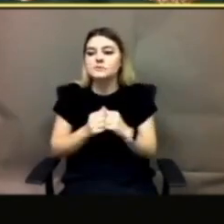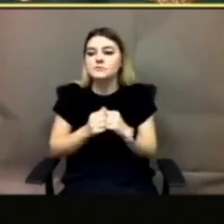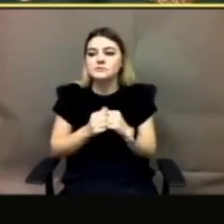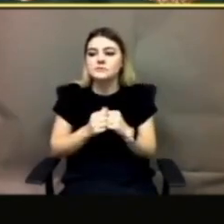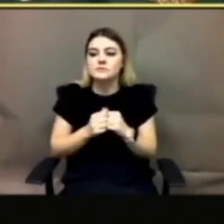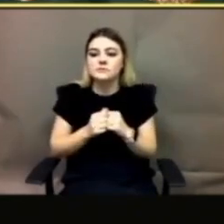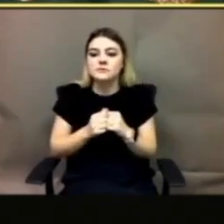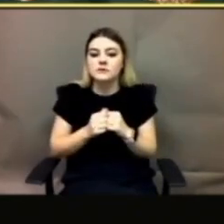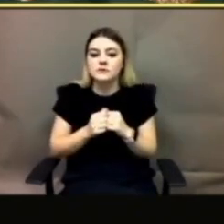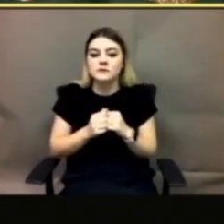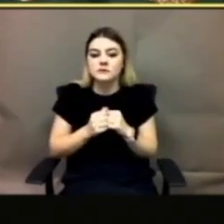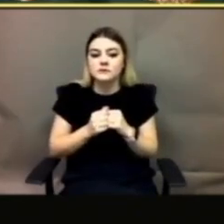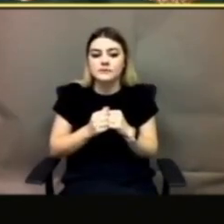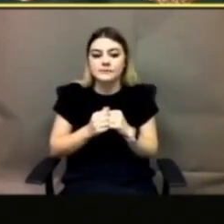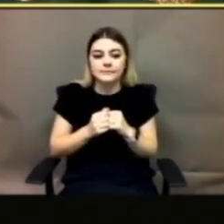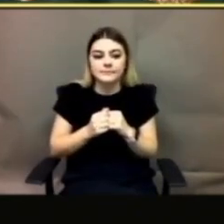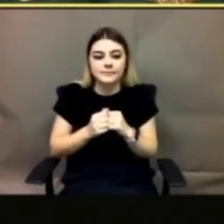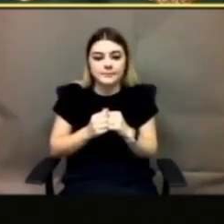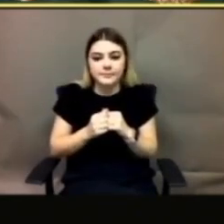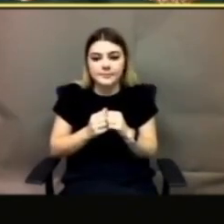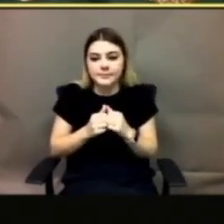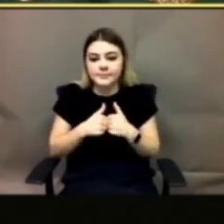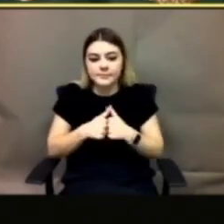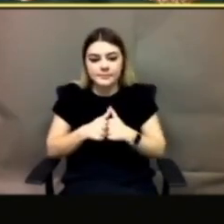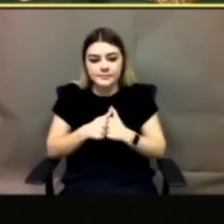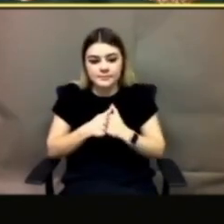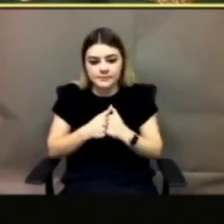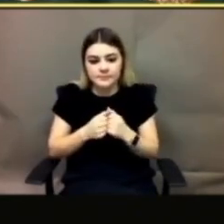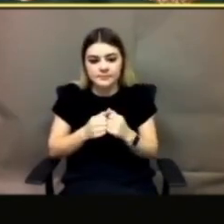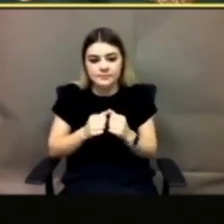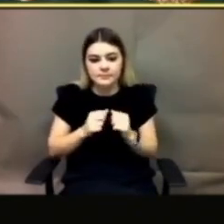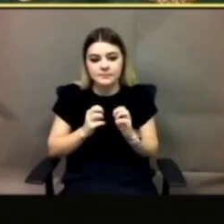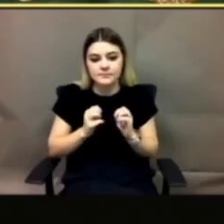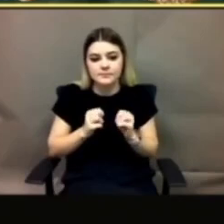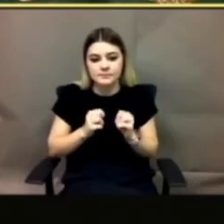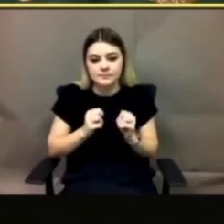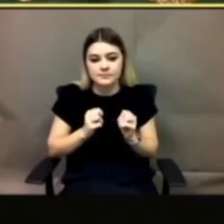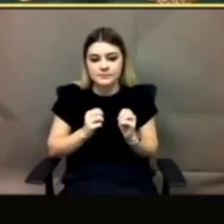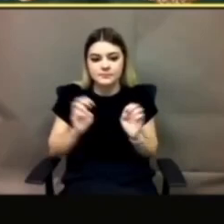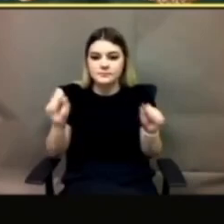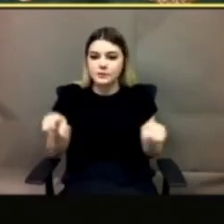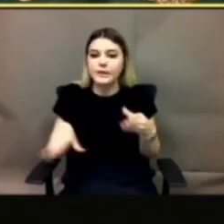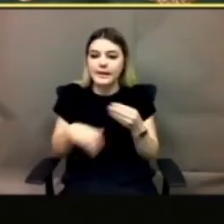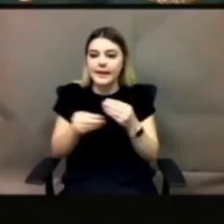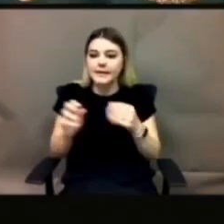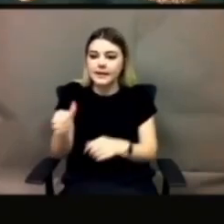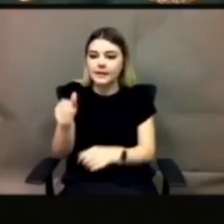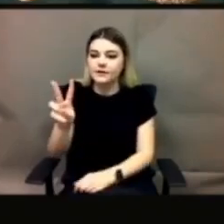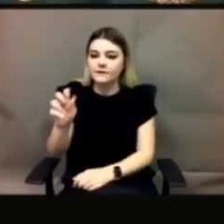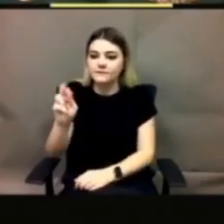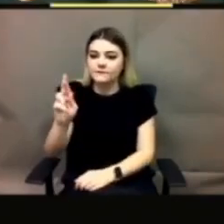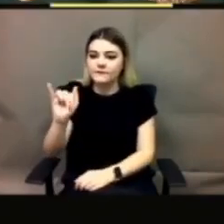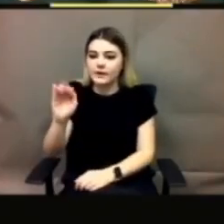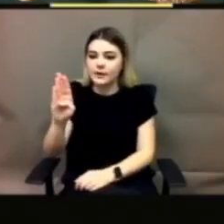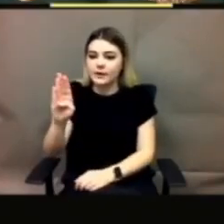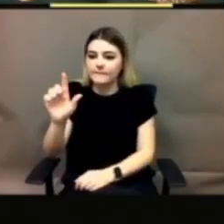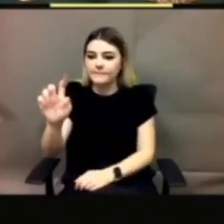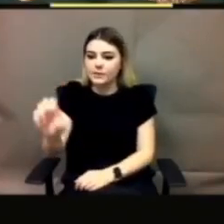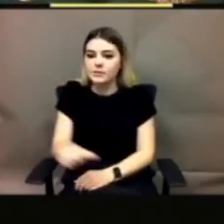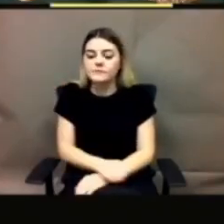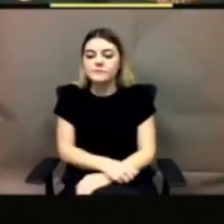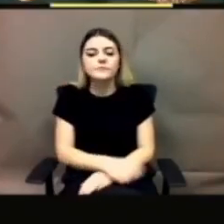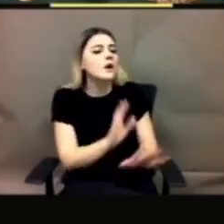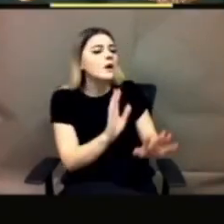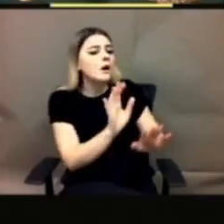use the horse whinny. And then Hey. you have another variable, but I won't show that. So Eric, people